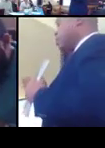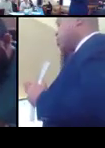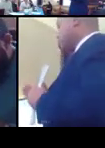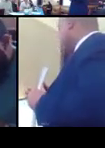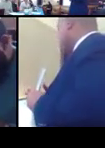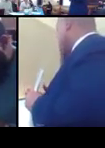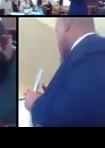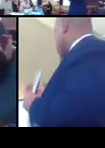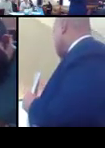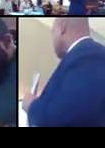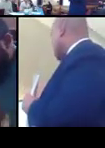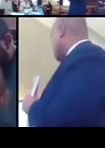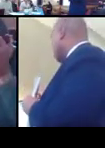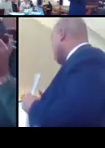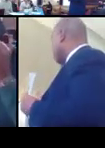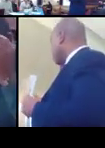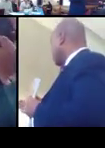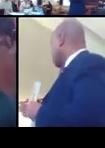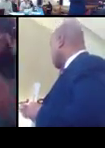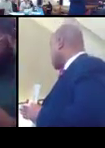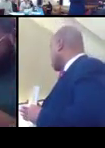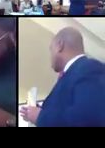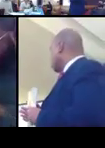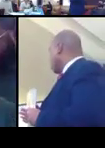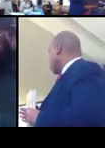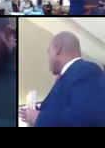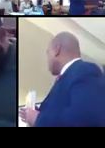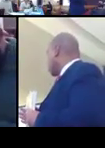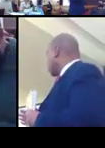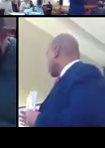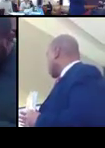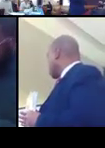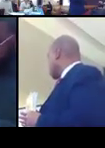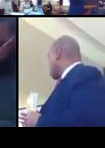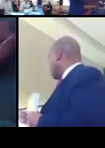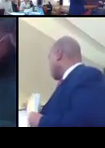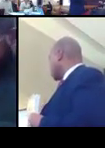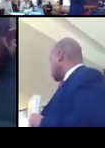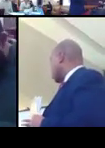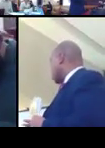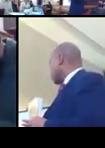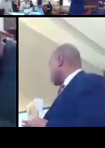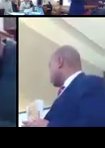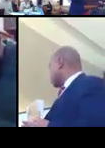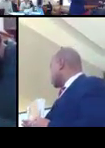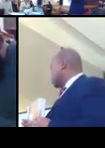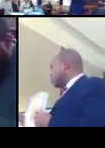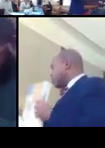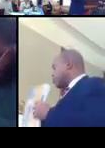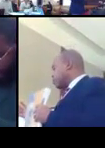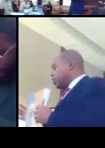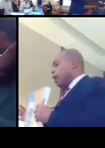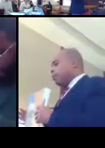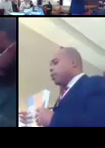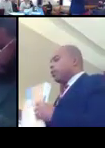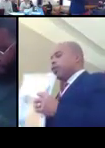topics according to minimum standards that may be met, secondary and focus topics. So all those you will see, housing and economic development